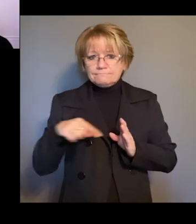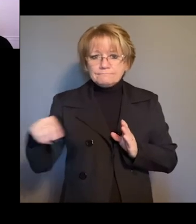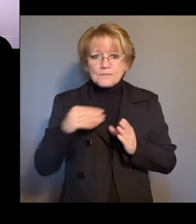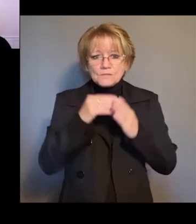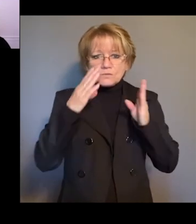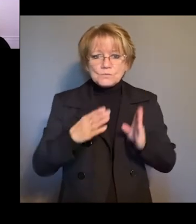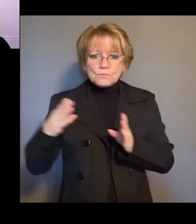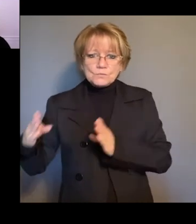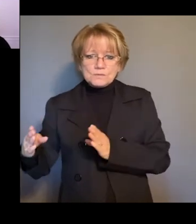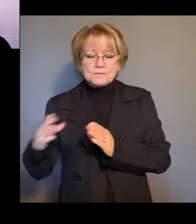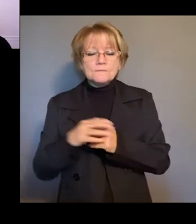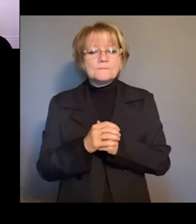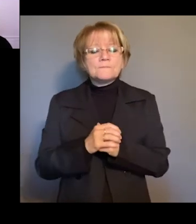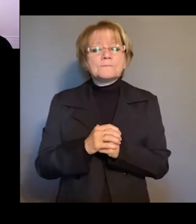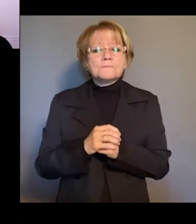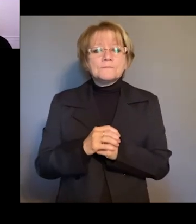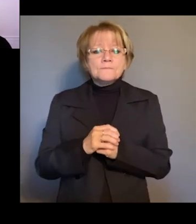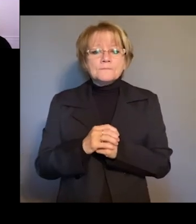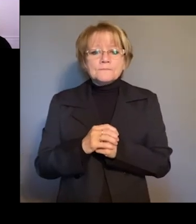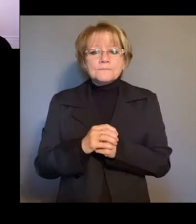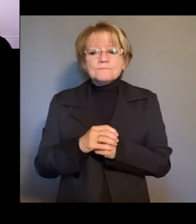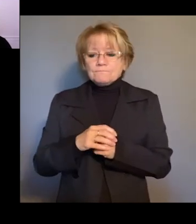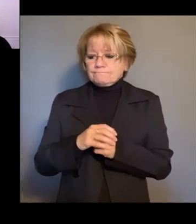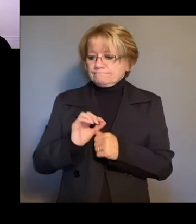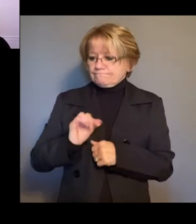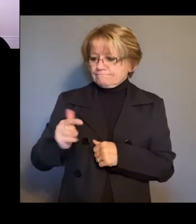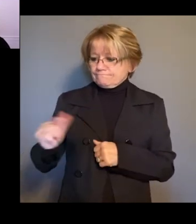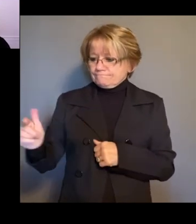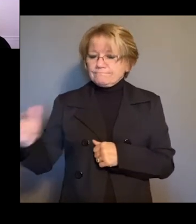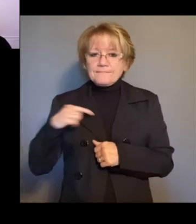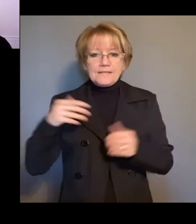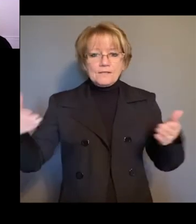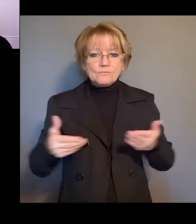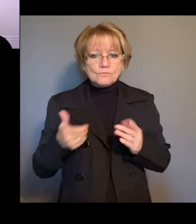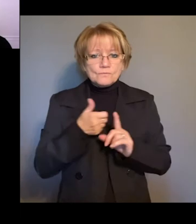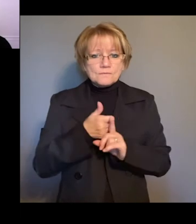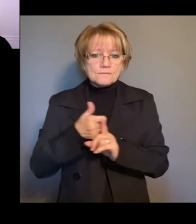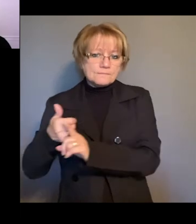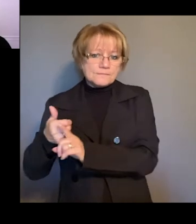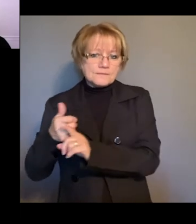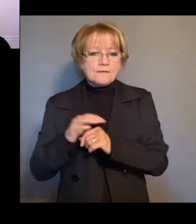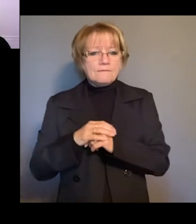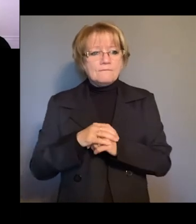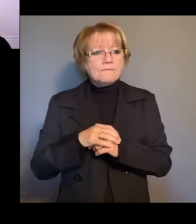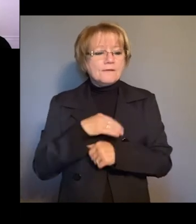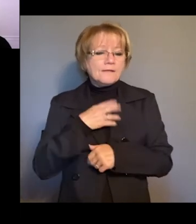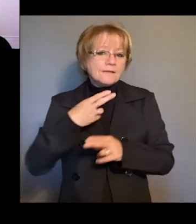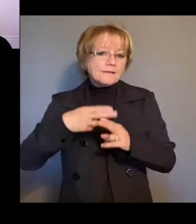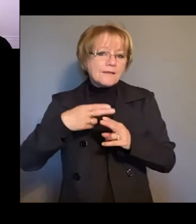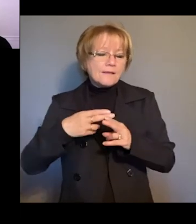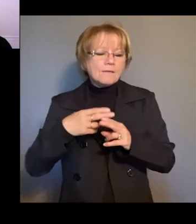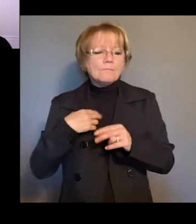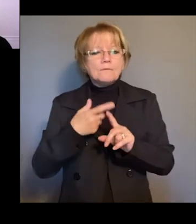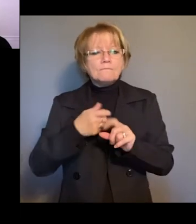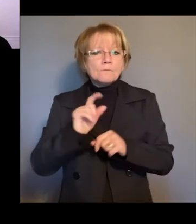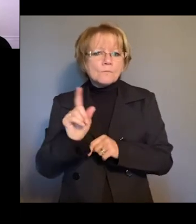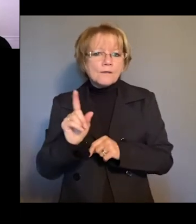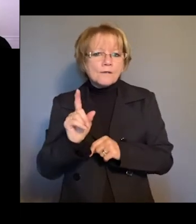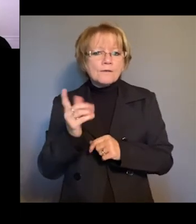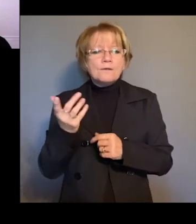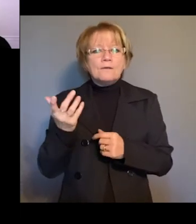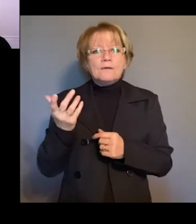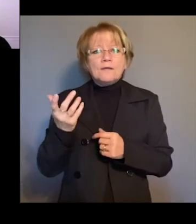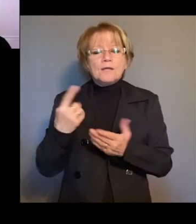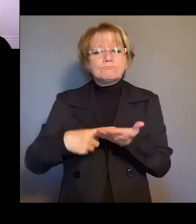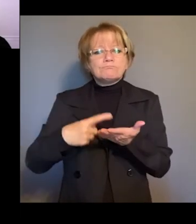this conversation. And they're gonna just introduce themselves, say their name and where they're from, and